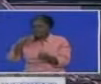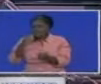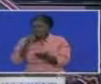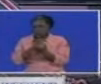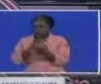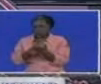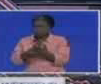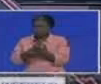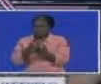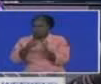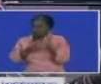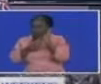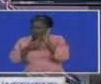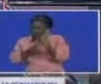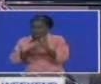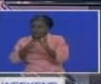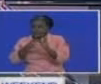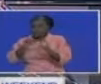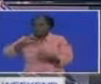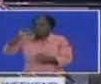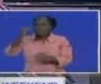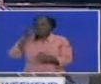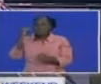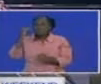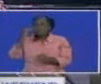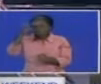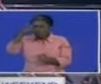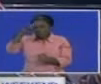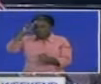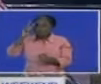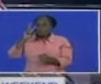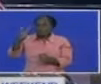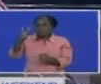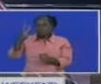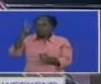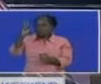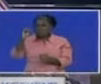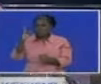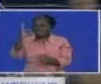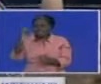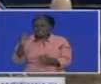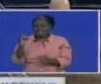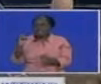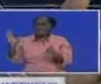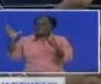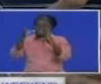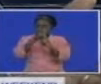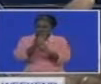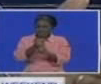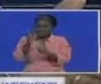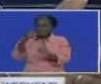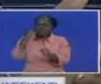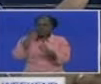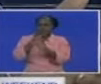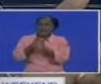you look at the domestic policy. Our domestic policy is in the Vision 2030. How we achieve that Vision 2030? Over time, we have been